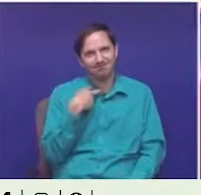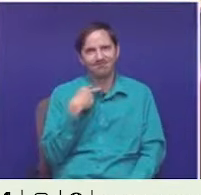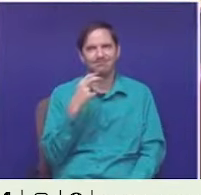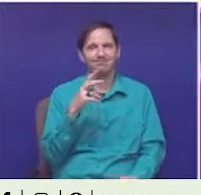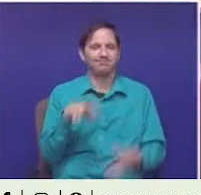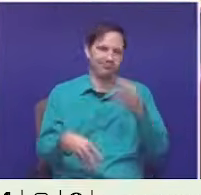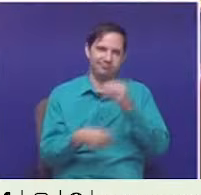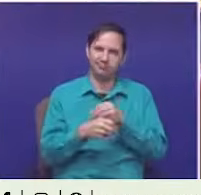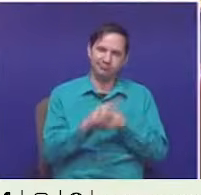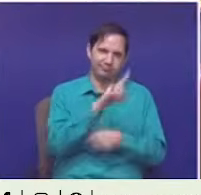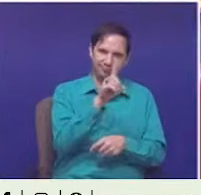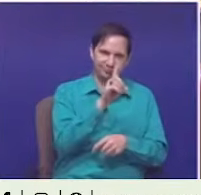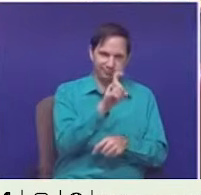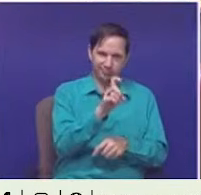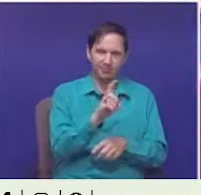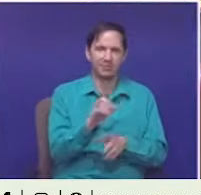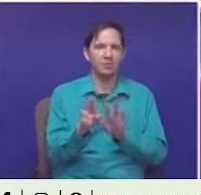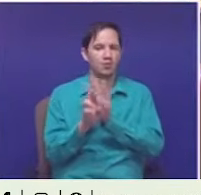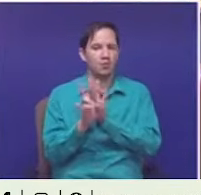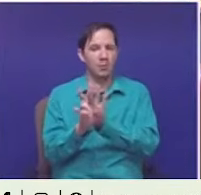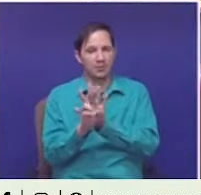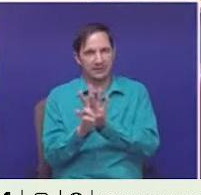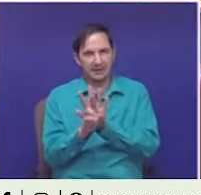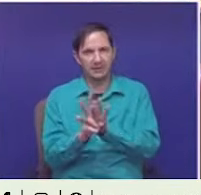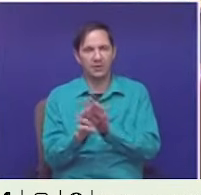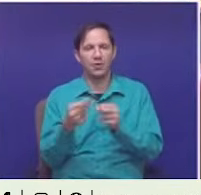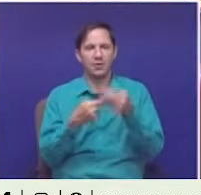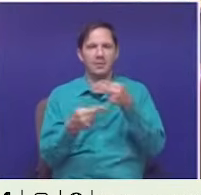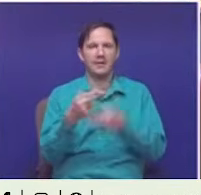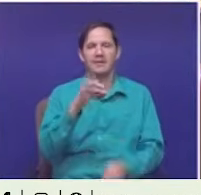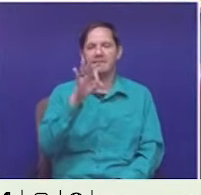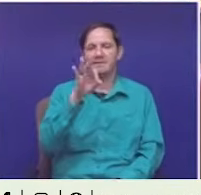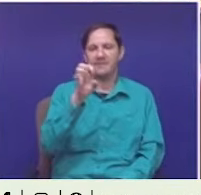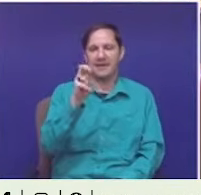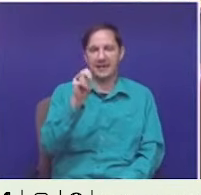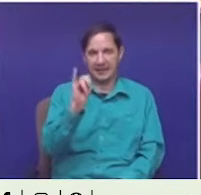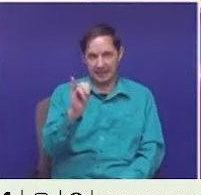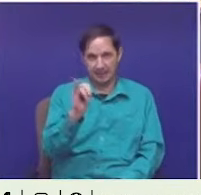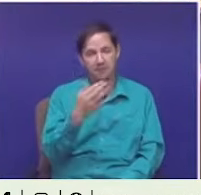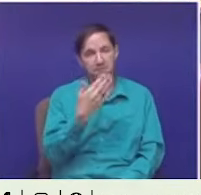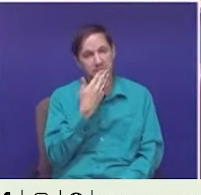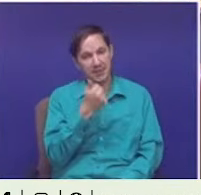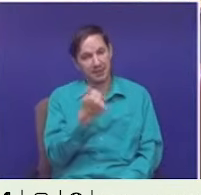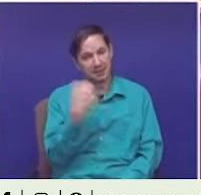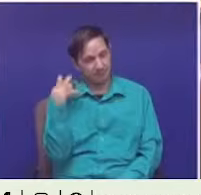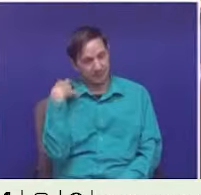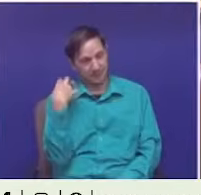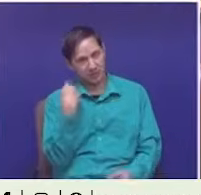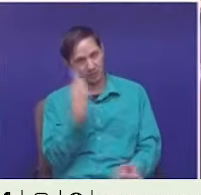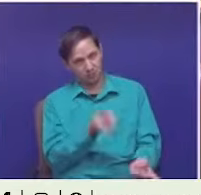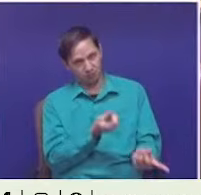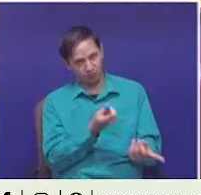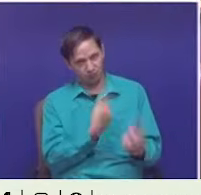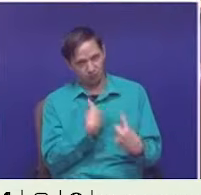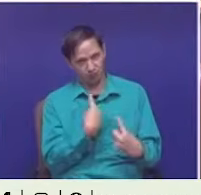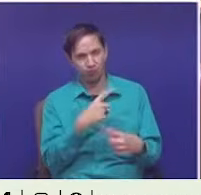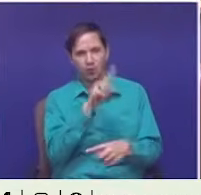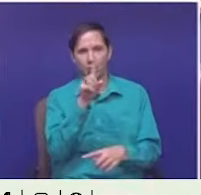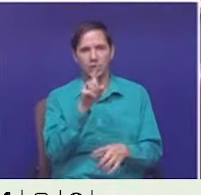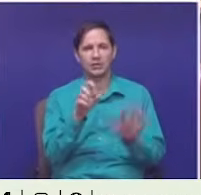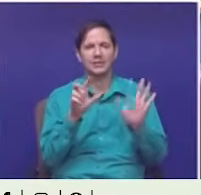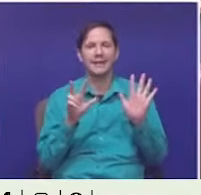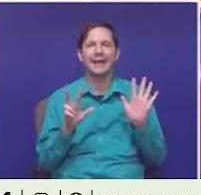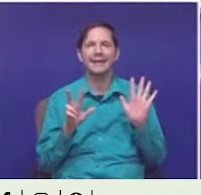the follow-up today and will be represented by the Honourable Feni. But Minister, if you can respond to question 8,